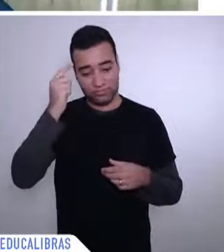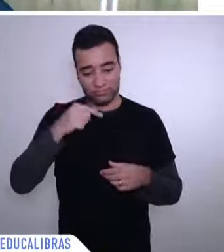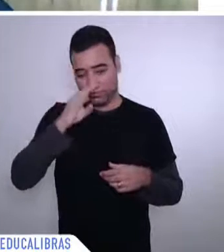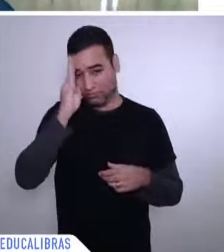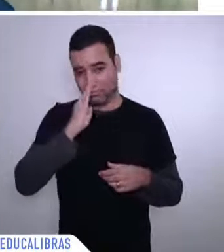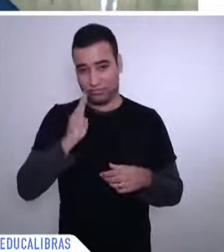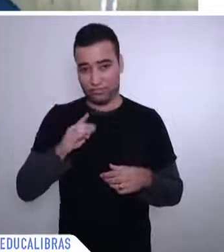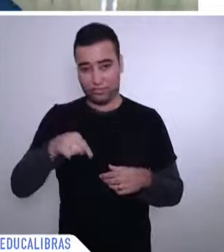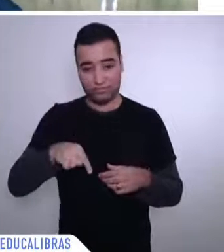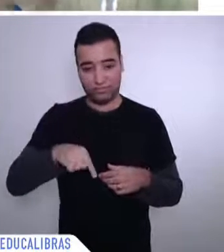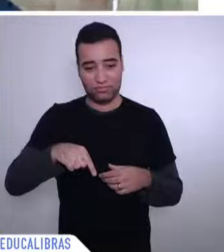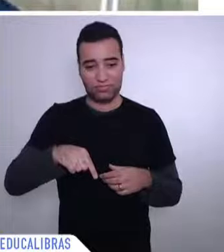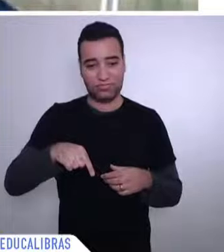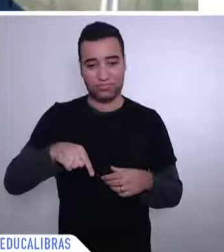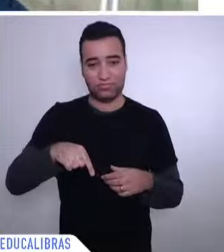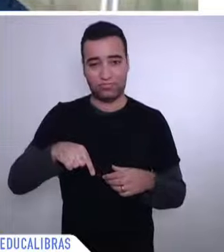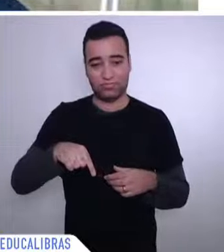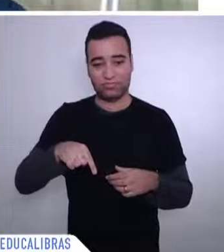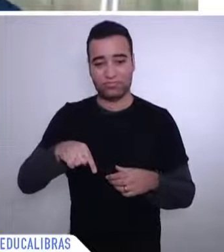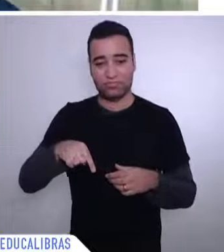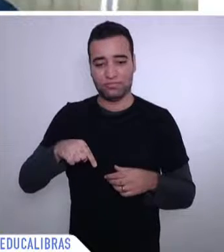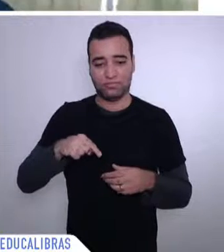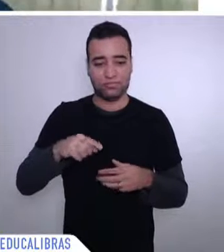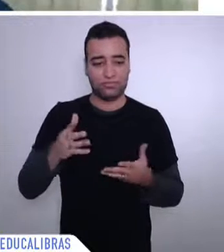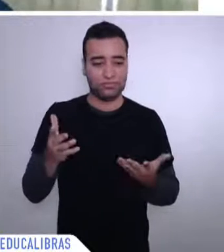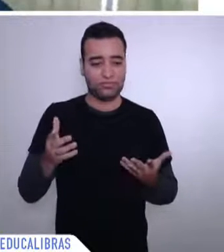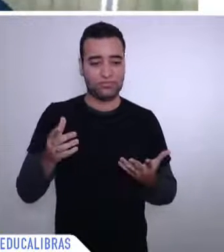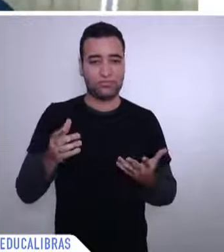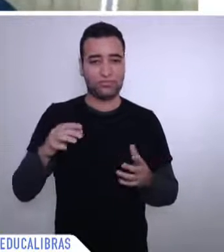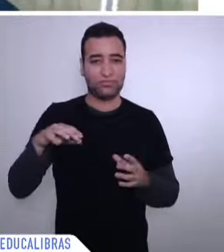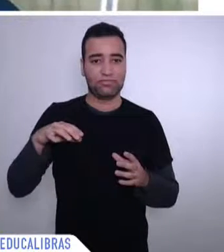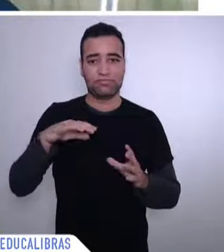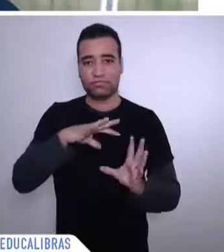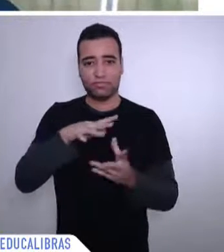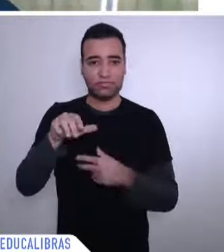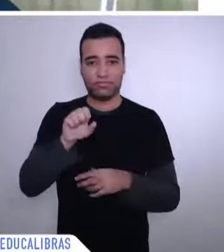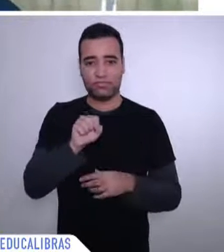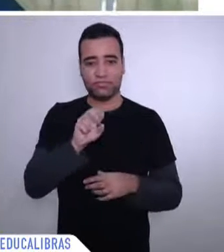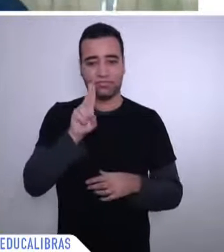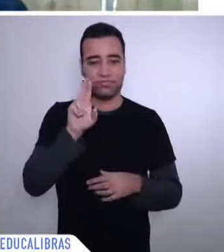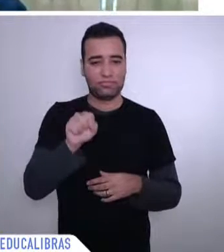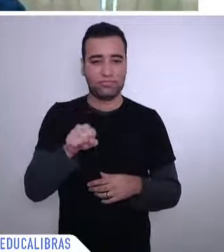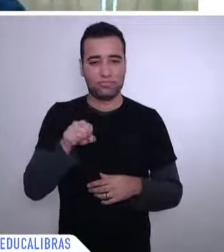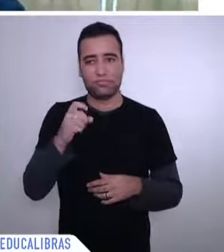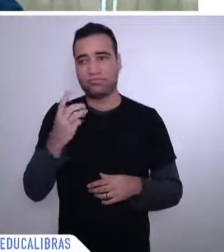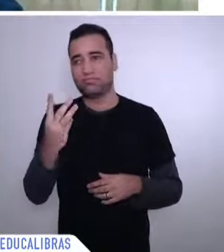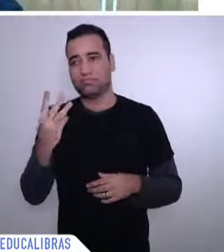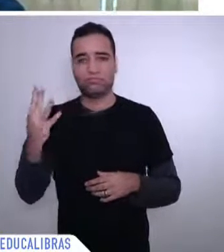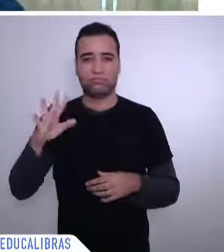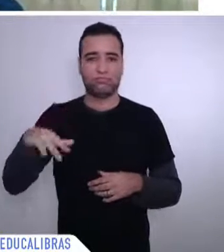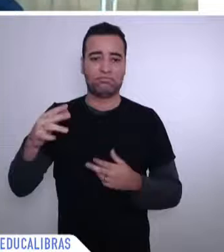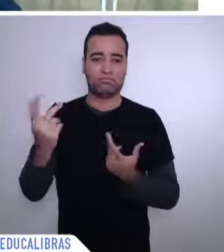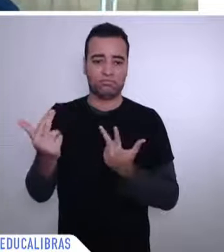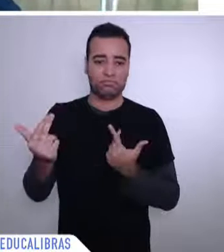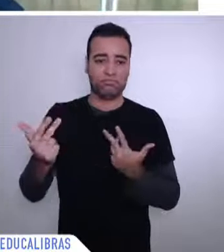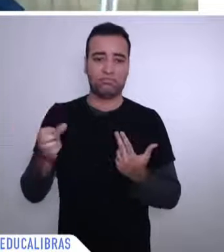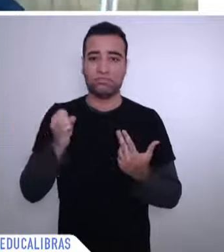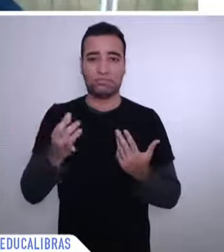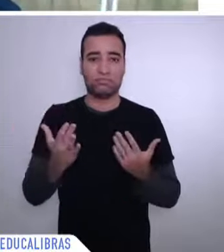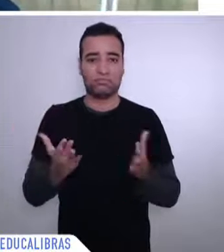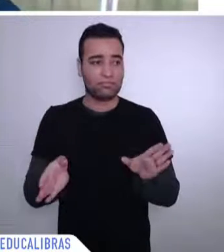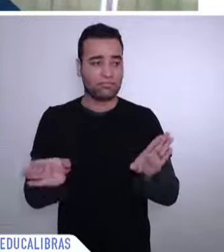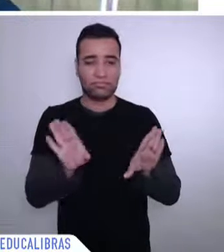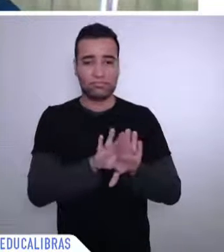being checked during this pandemic. You will probably see that there are 4 to